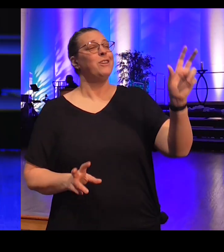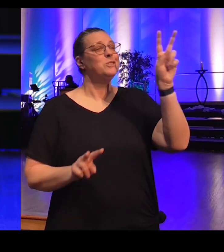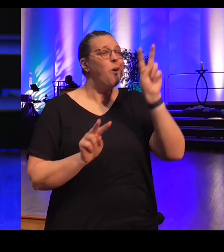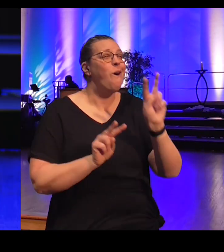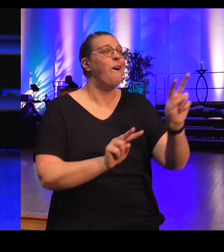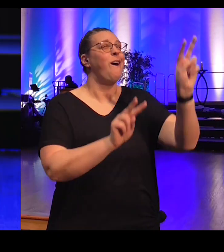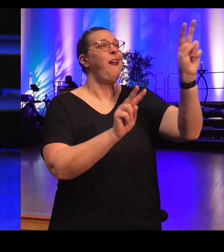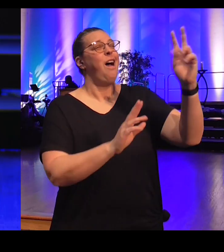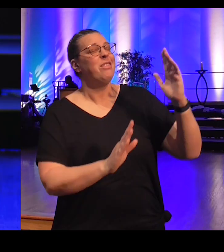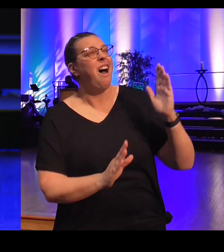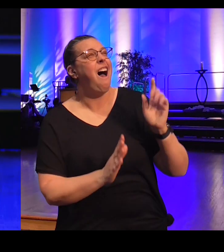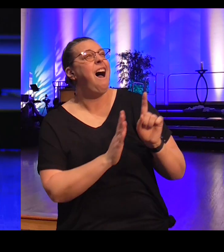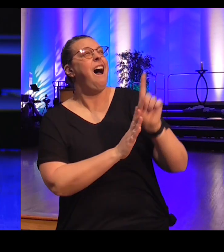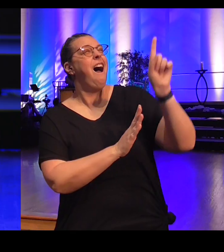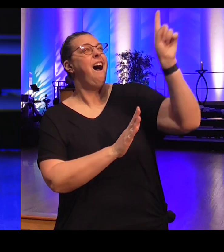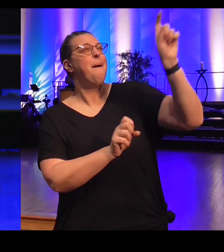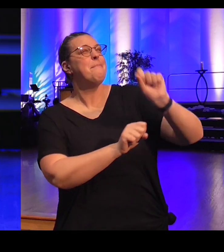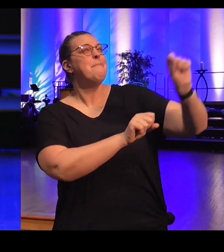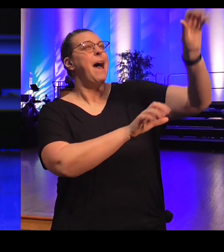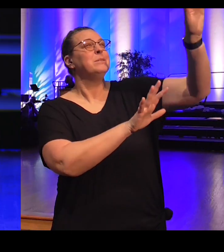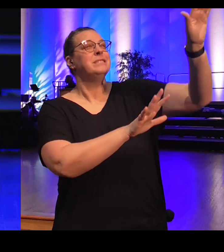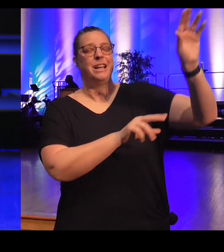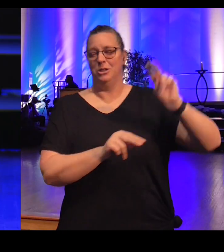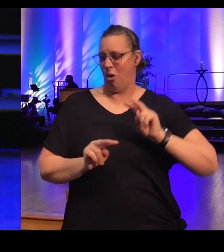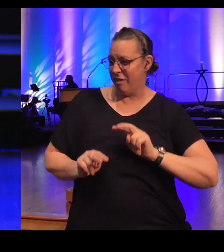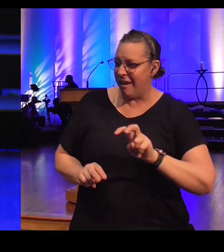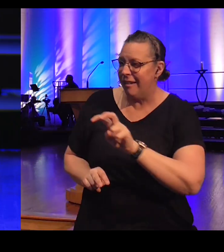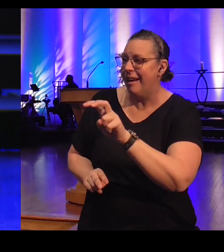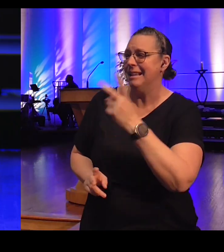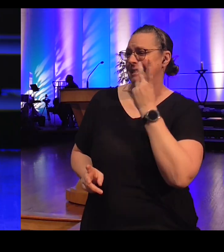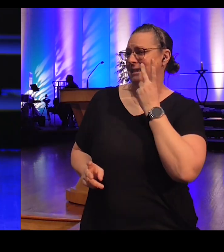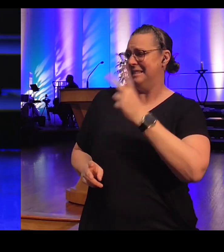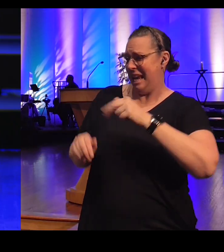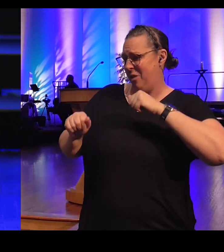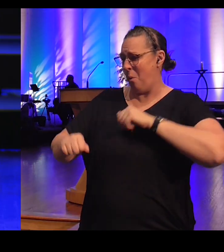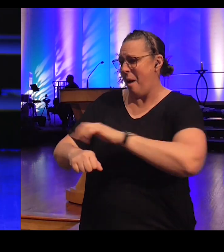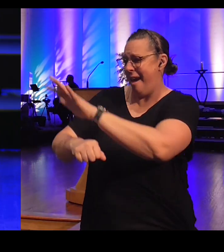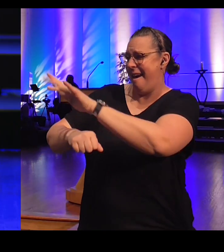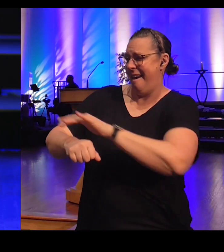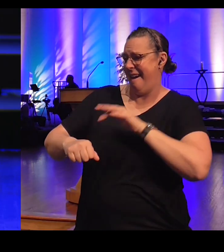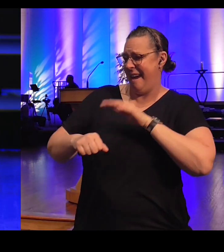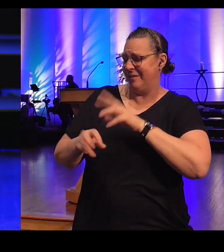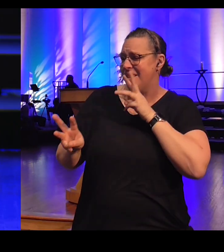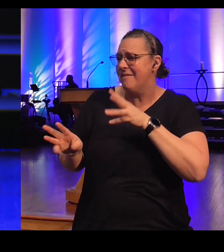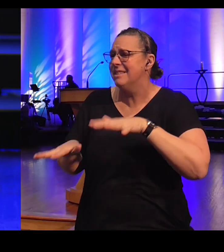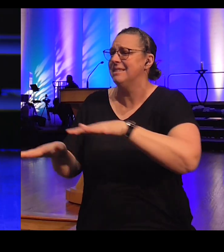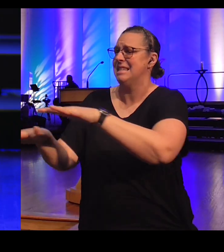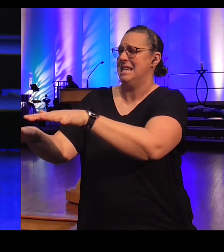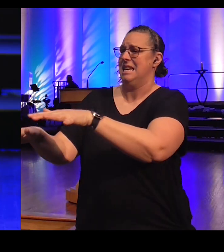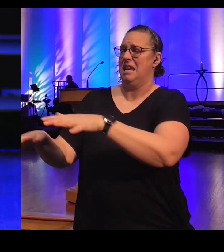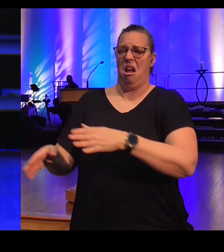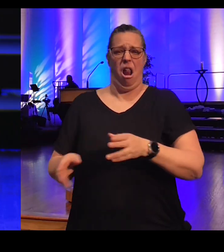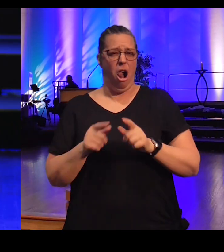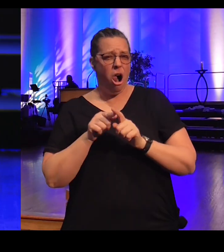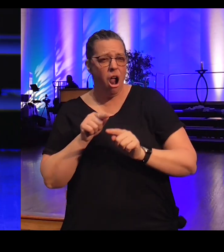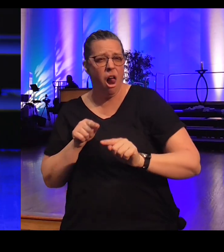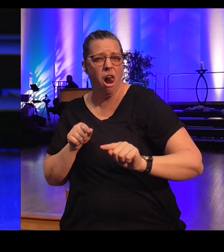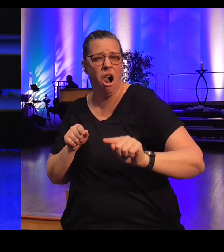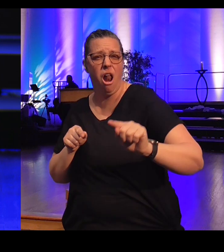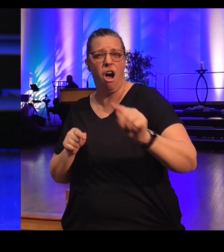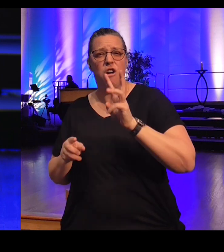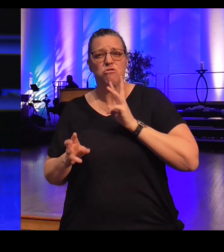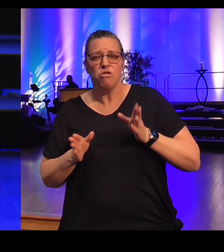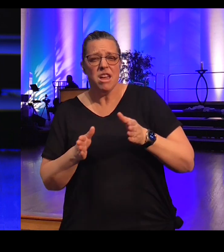of mountains, at the huge waves of sea, at the long courses of rivers, at the